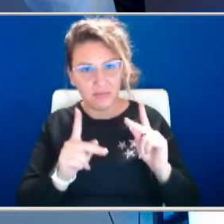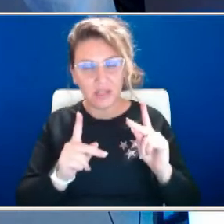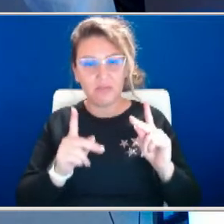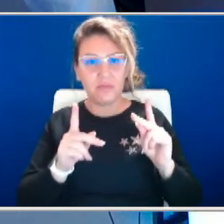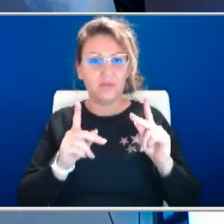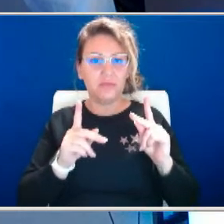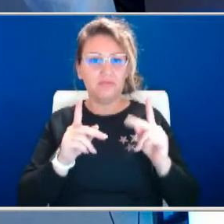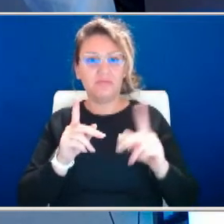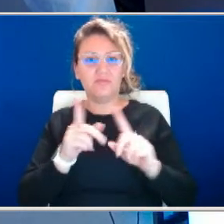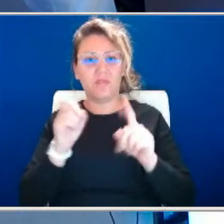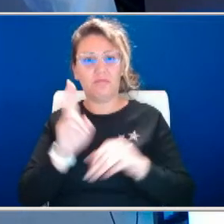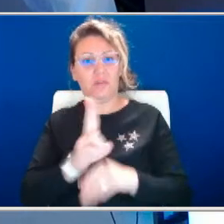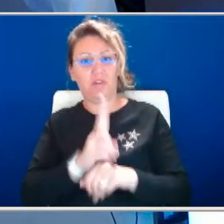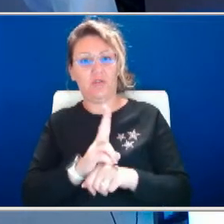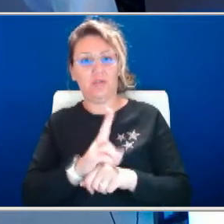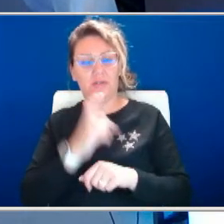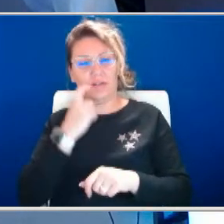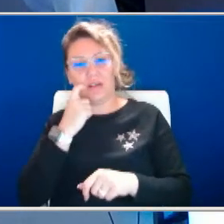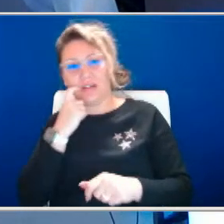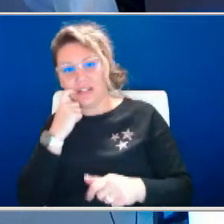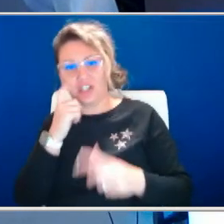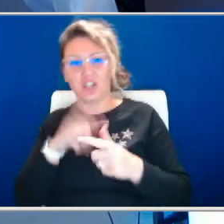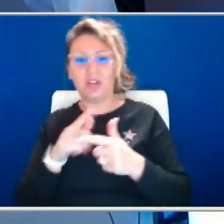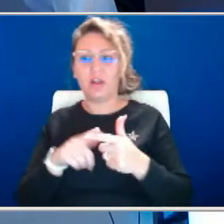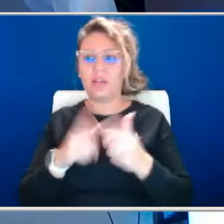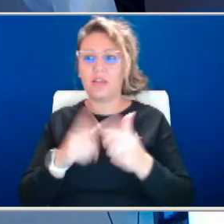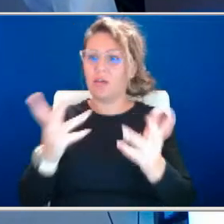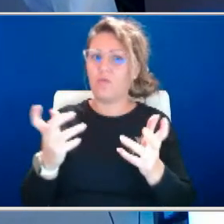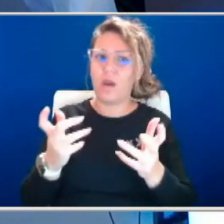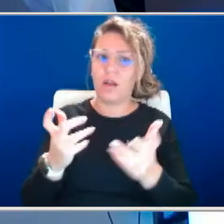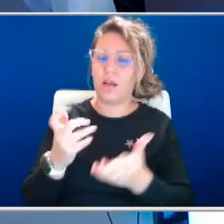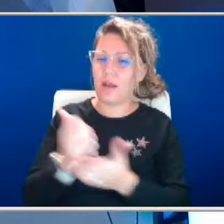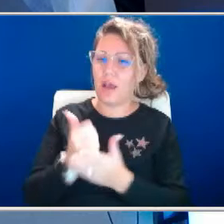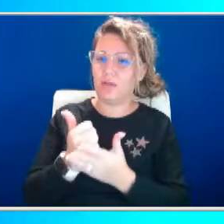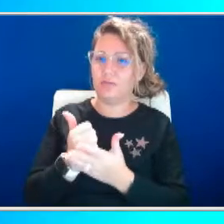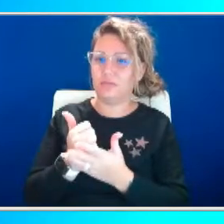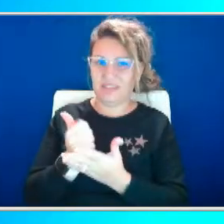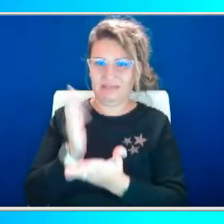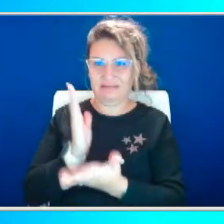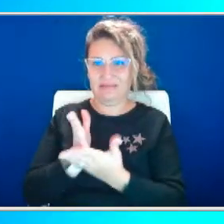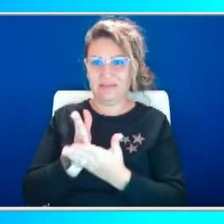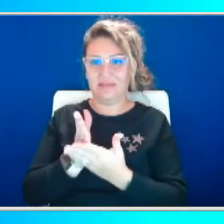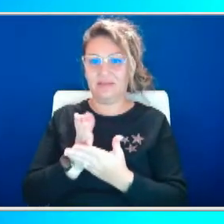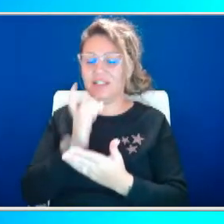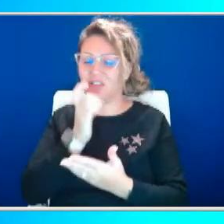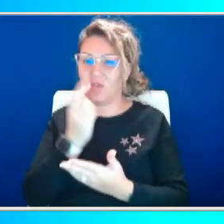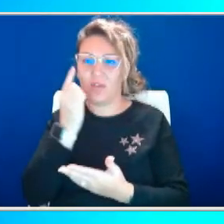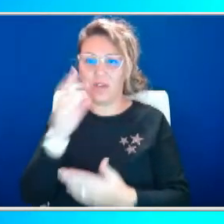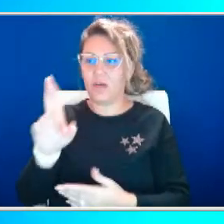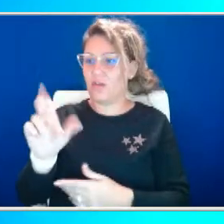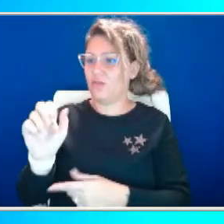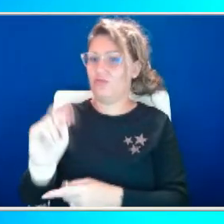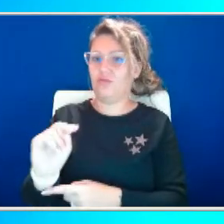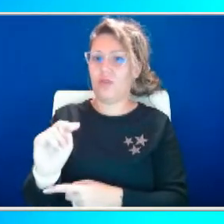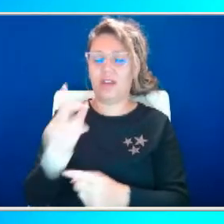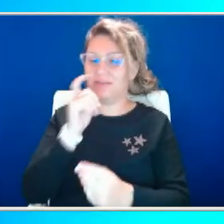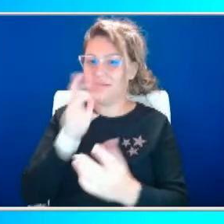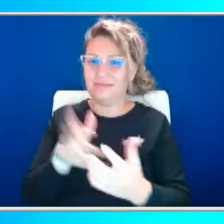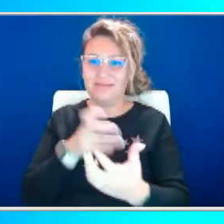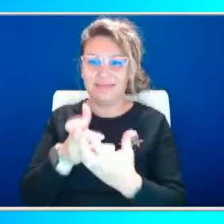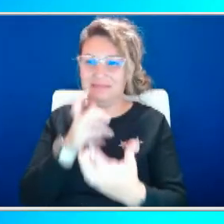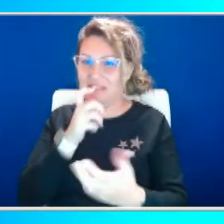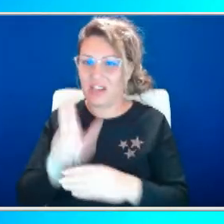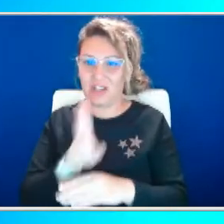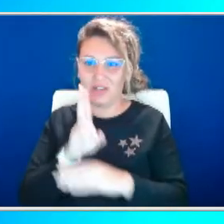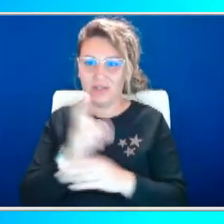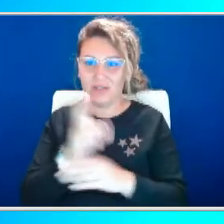where somebody came with an addiction that wanted help to get off of this? Yeah, I don't think Ron really fit this bill. He wasn't really on a lot of pain medications to start